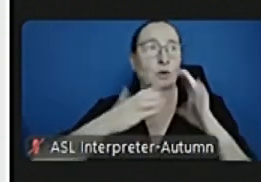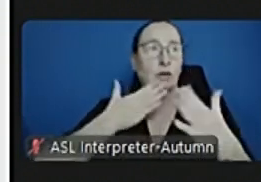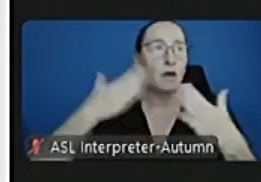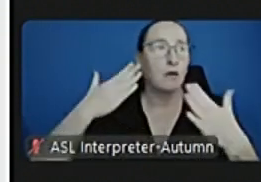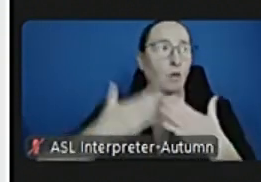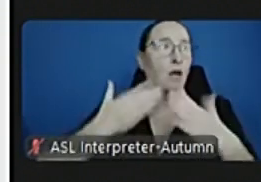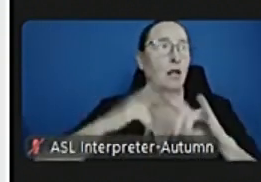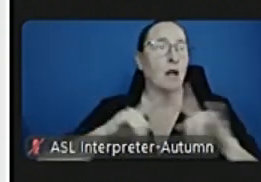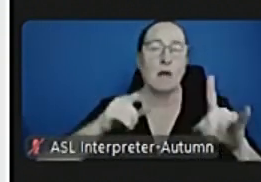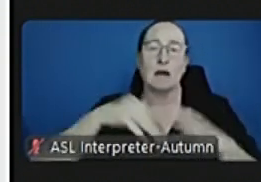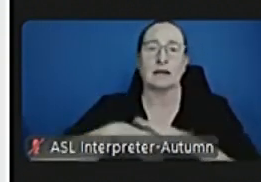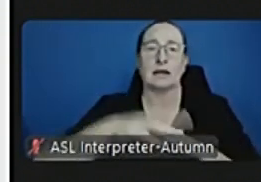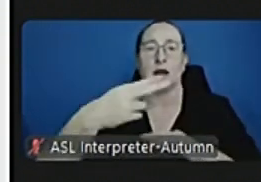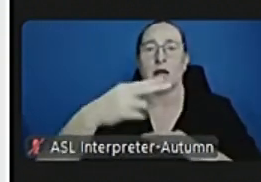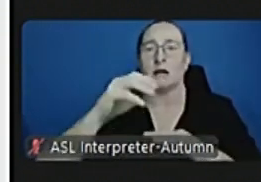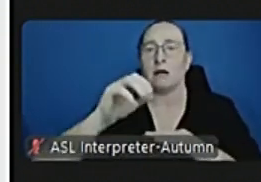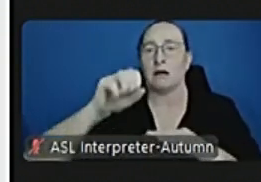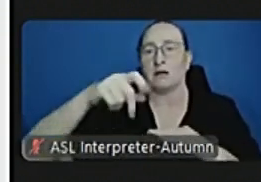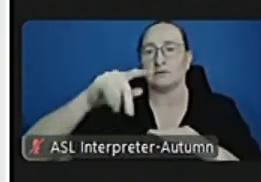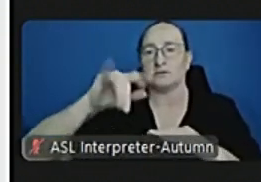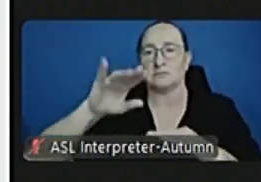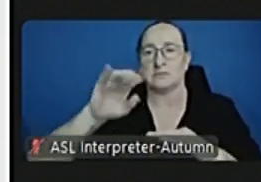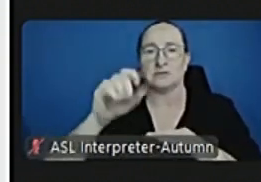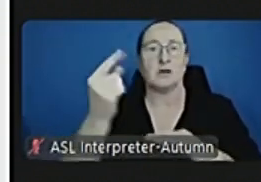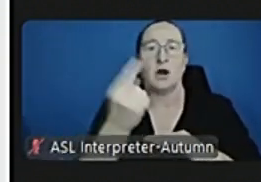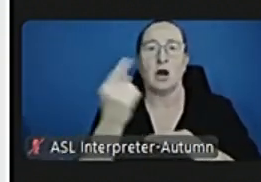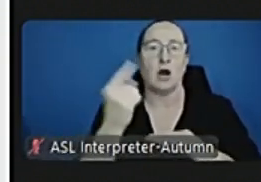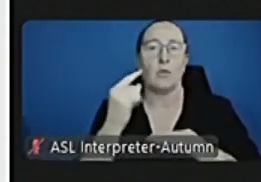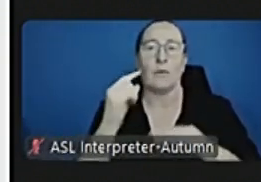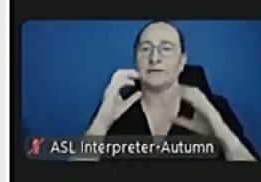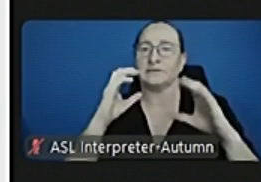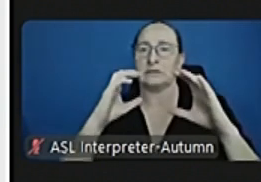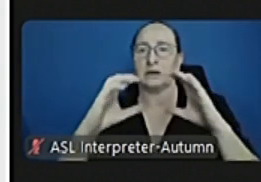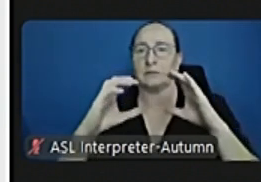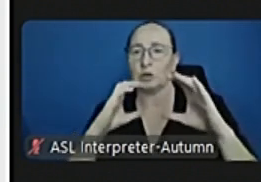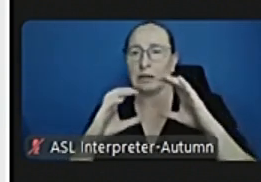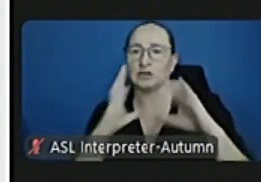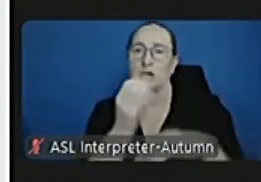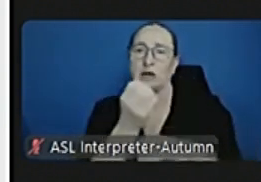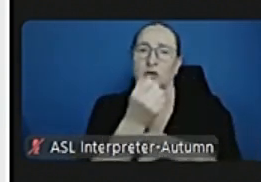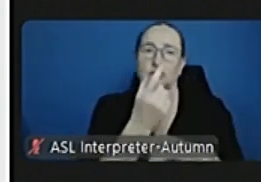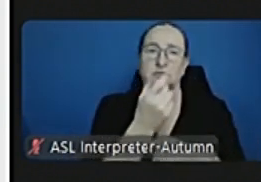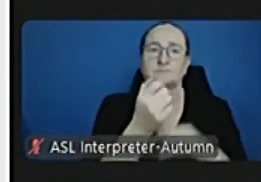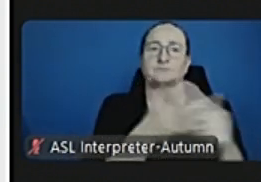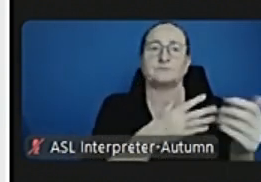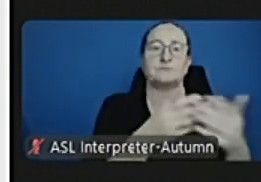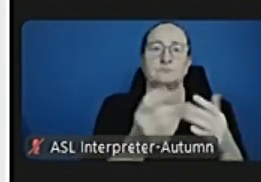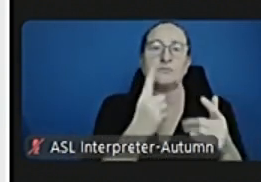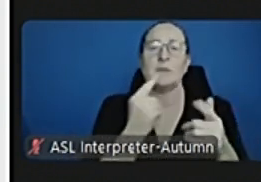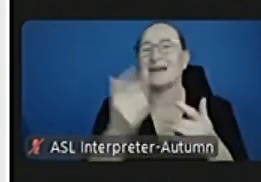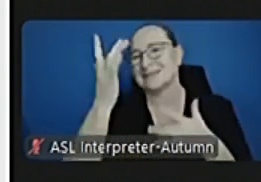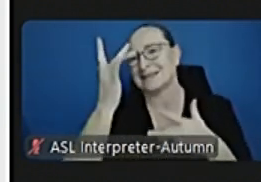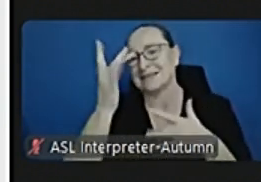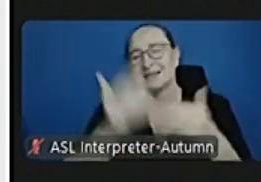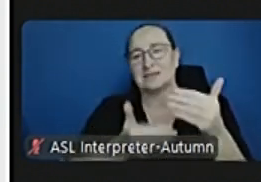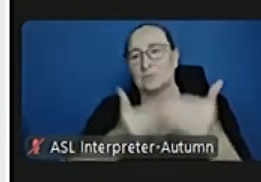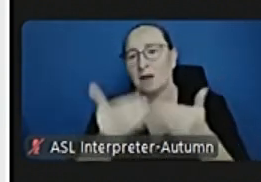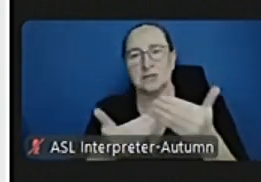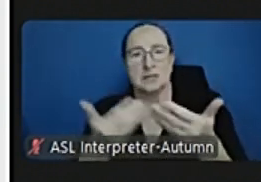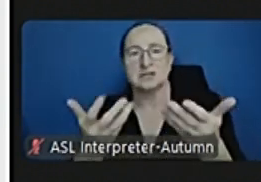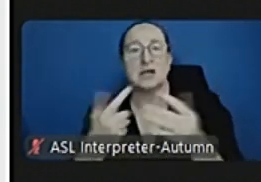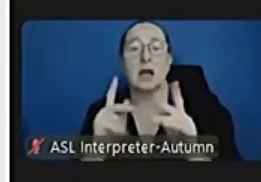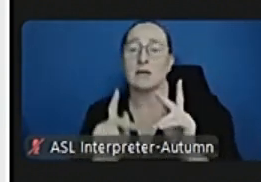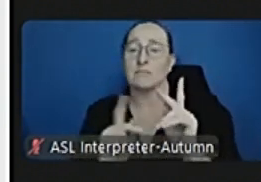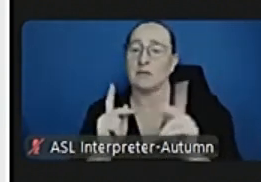in hospice, there's always a level of communication understanding, no matter what the disease process is, because people get